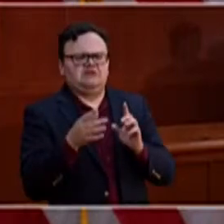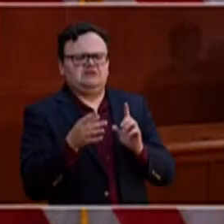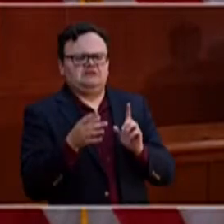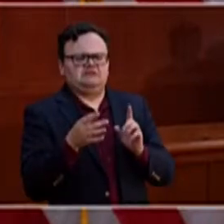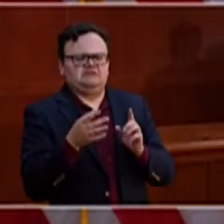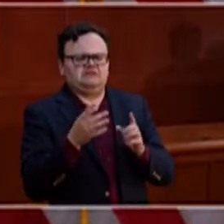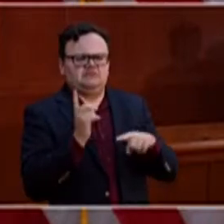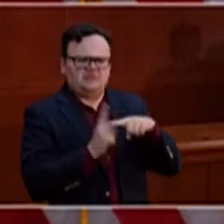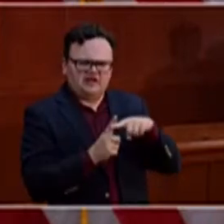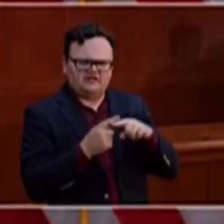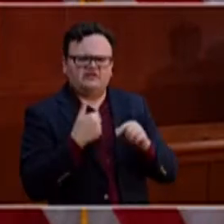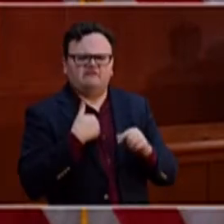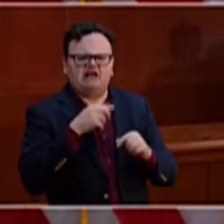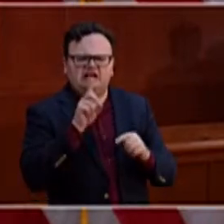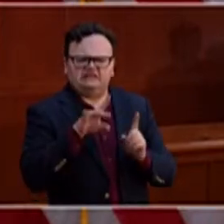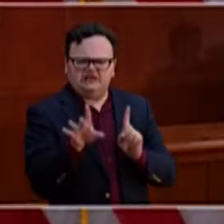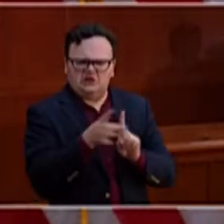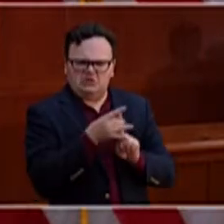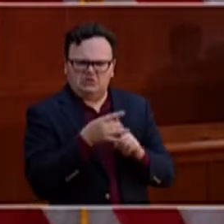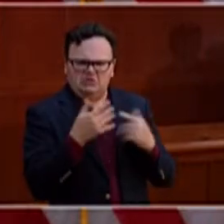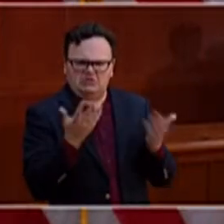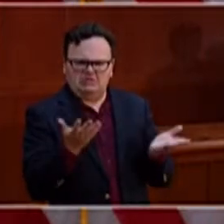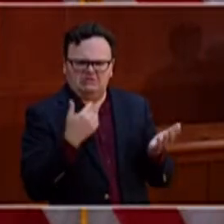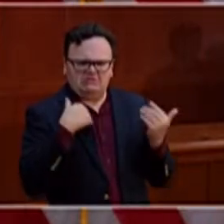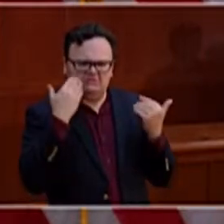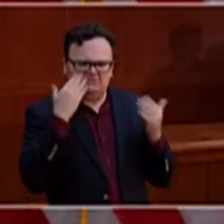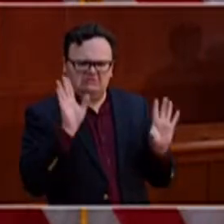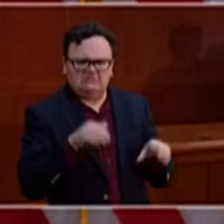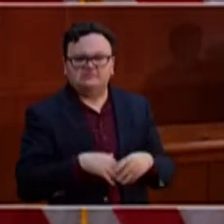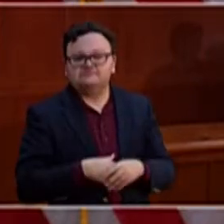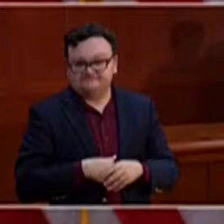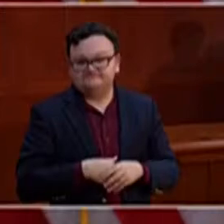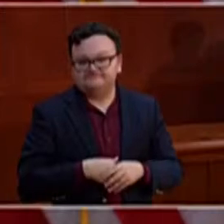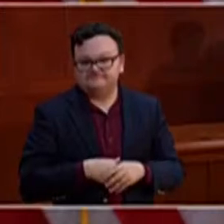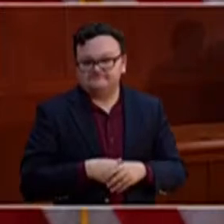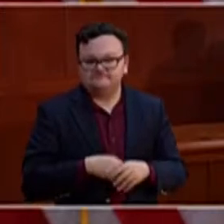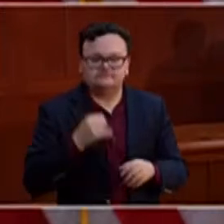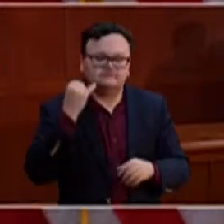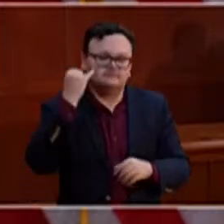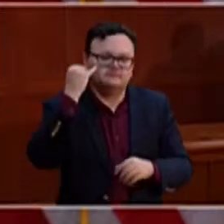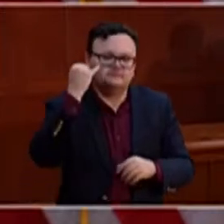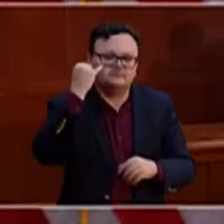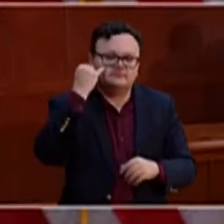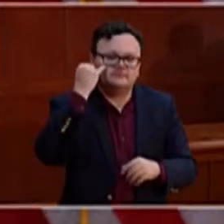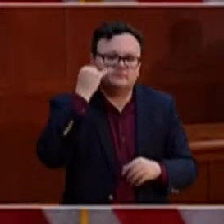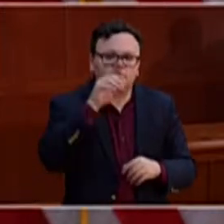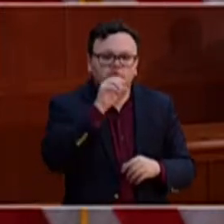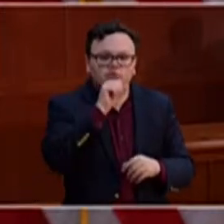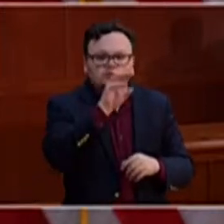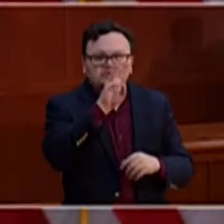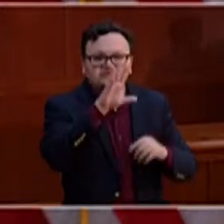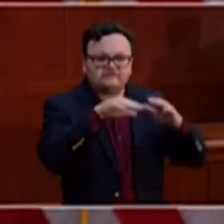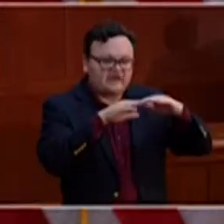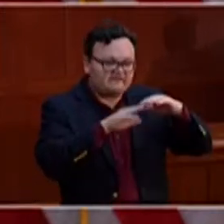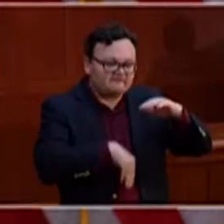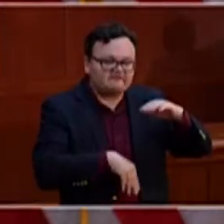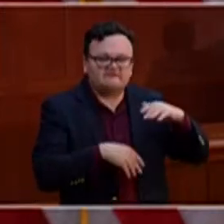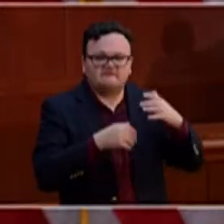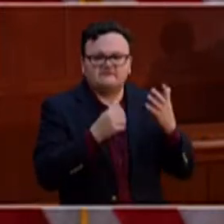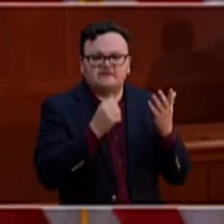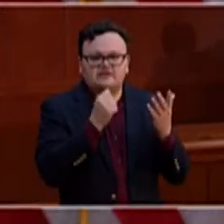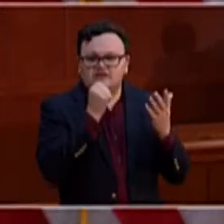the one thing about it is, particularly if you're under a certain age and you don't have, significant comorbidities, I mean,